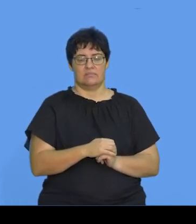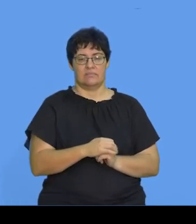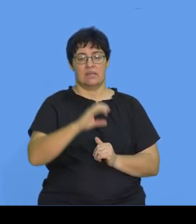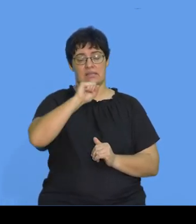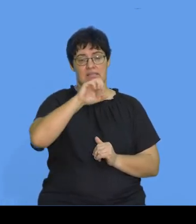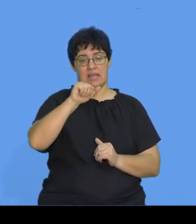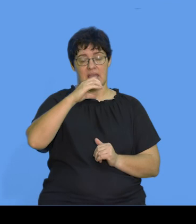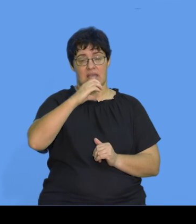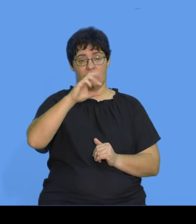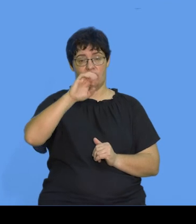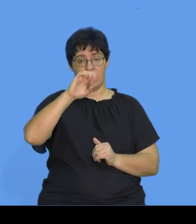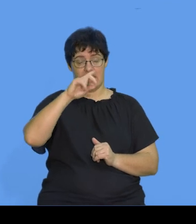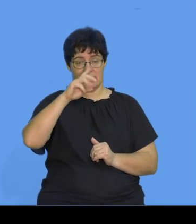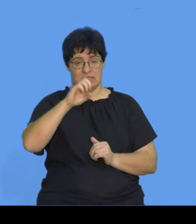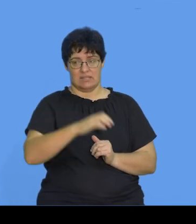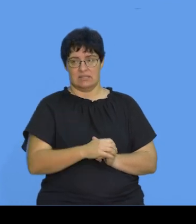A polysaccharide.